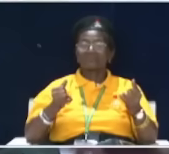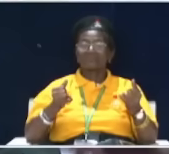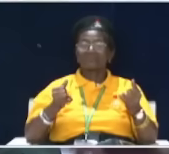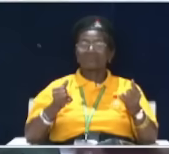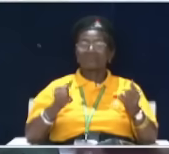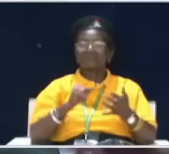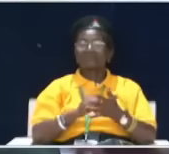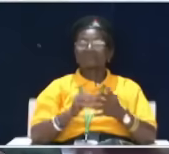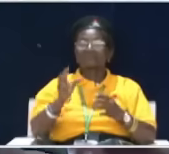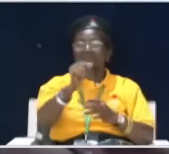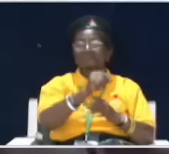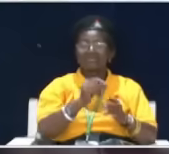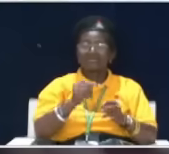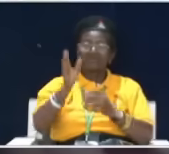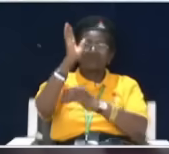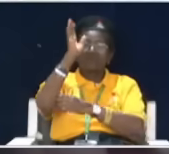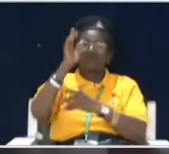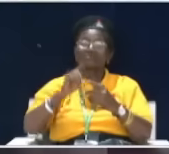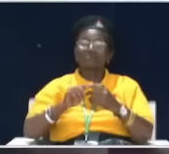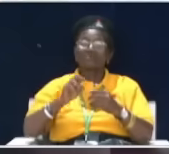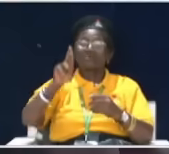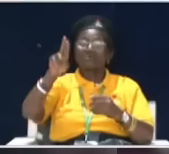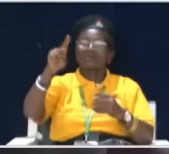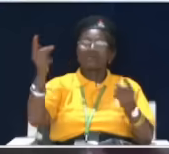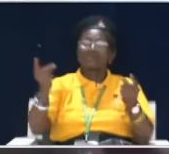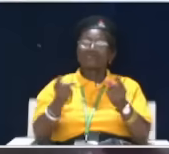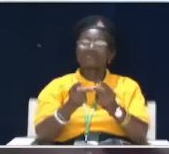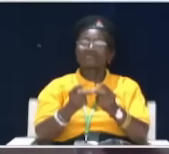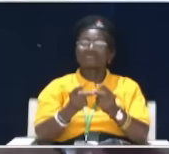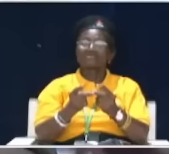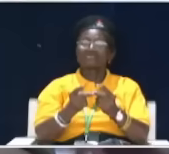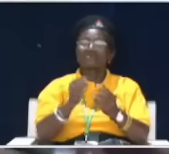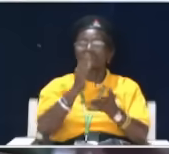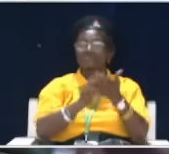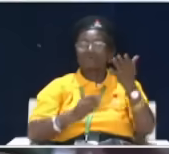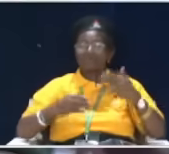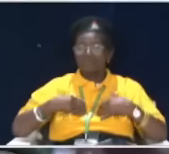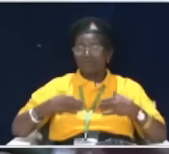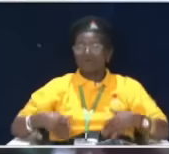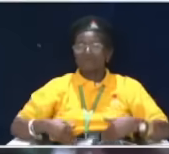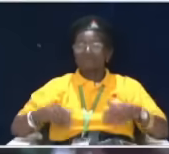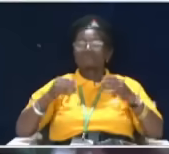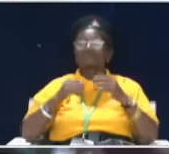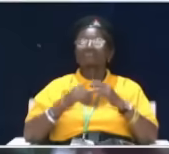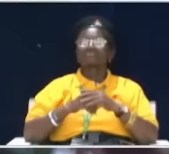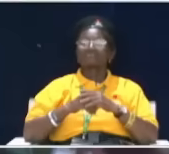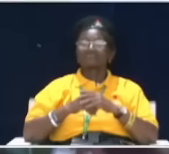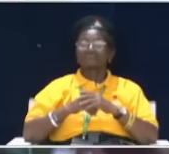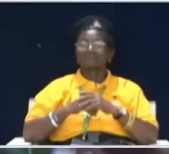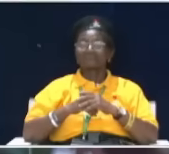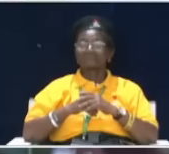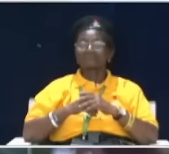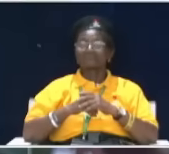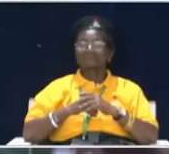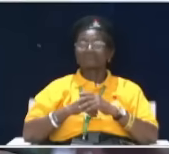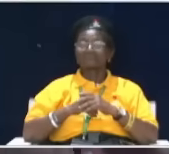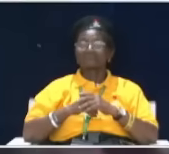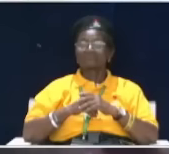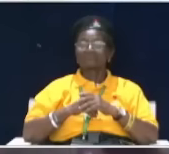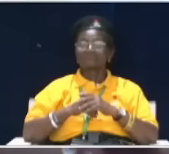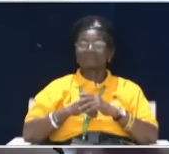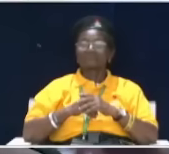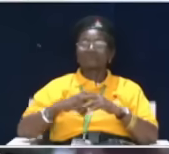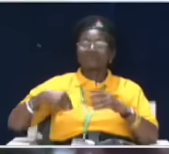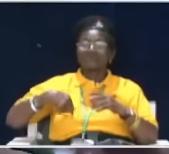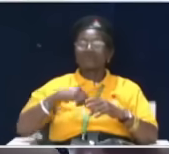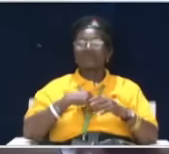It takes God to reposition somebody. Oh, Olorun nikan lo wa le shini nipo pada. We have